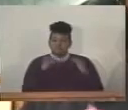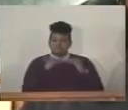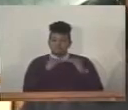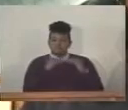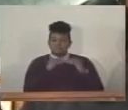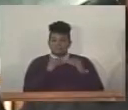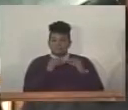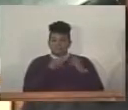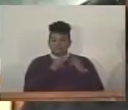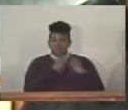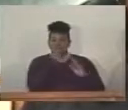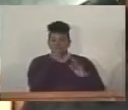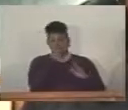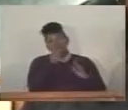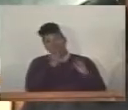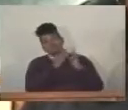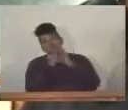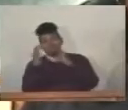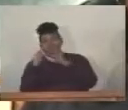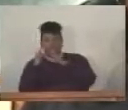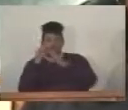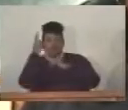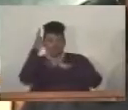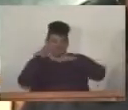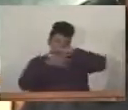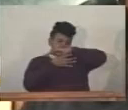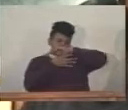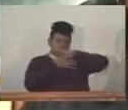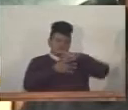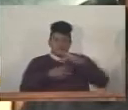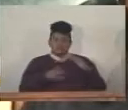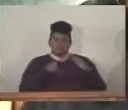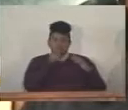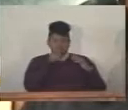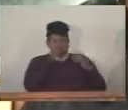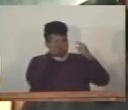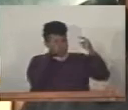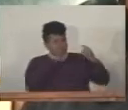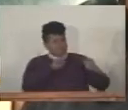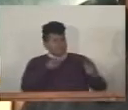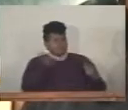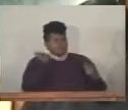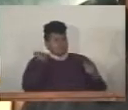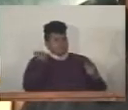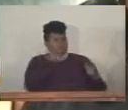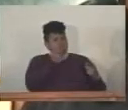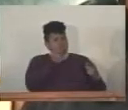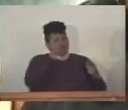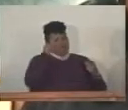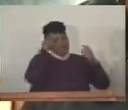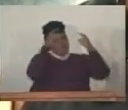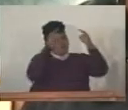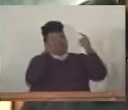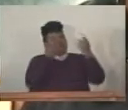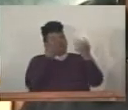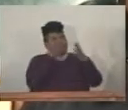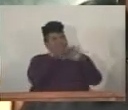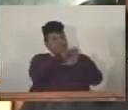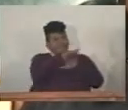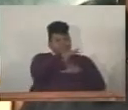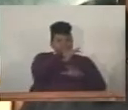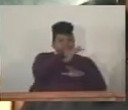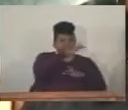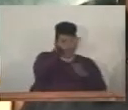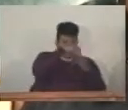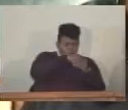2018. It's now 2018, and the Indictment Act. Mr. President, recently, the Cabinet took